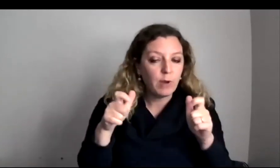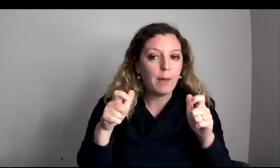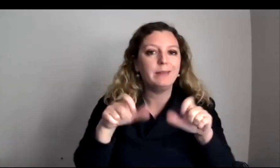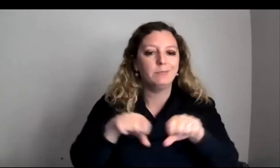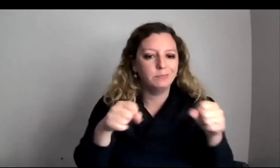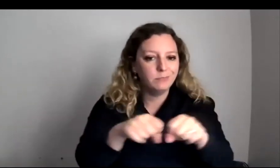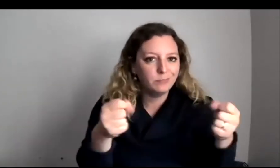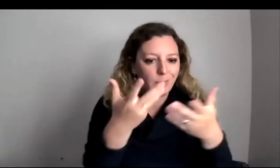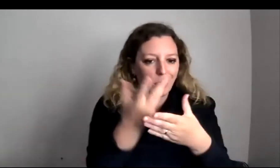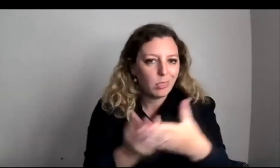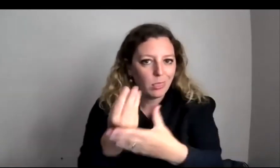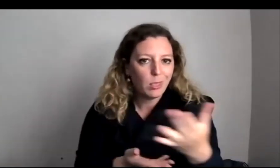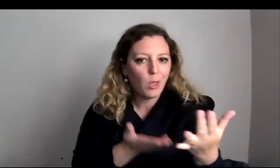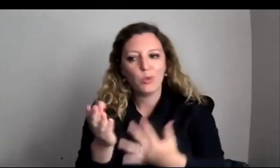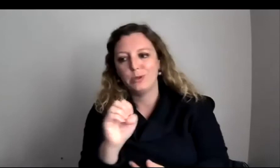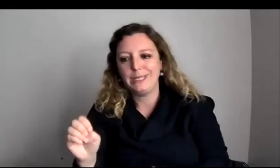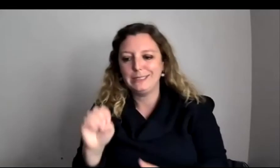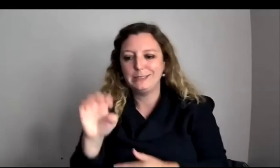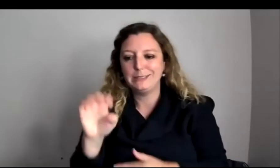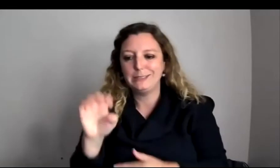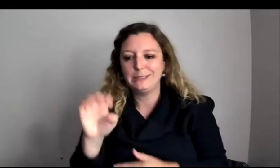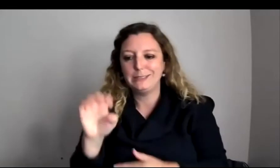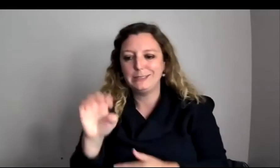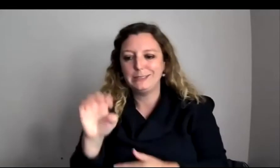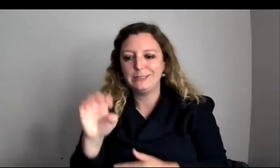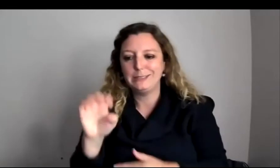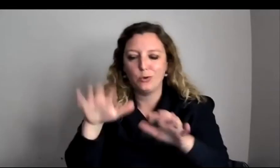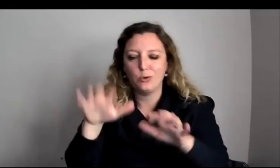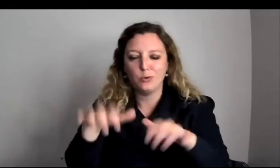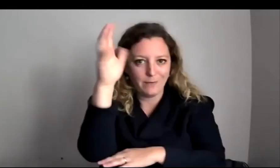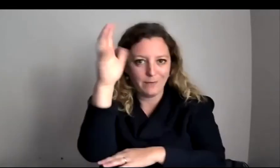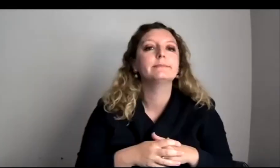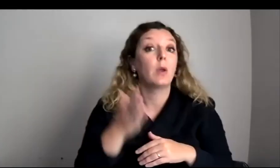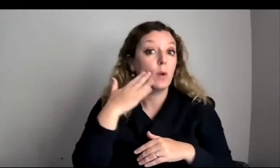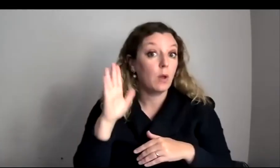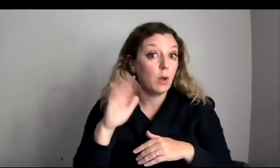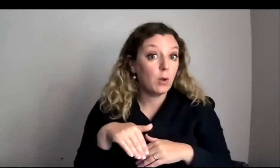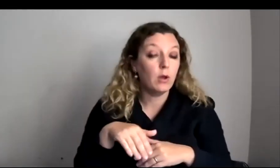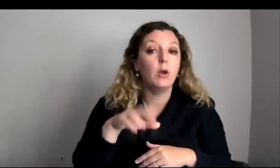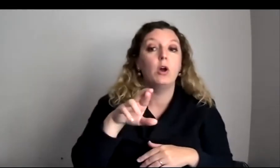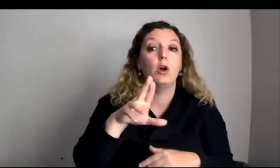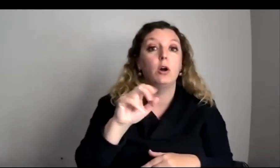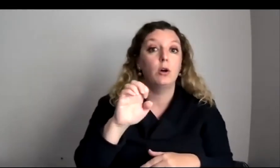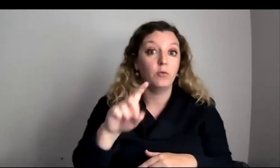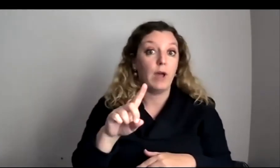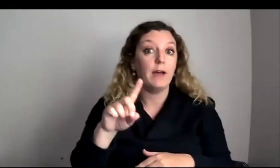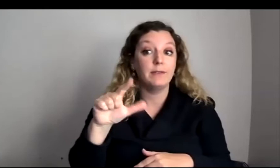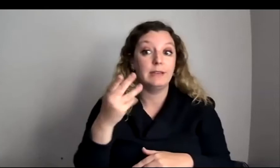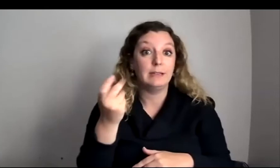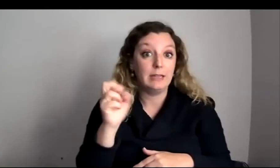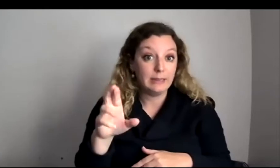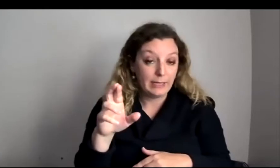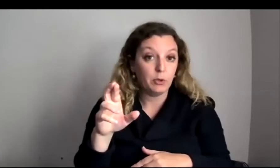fragmentation and loss throughout the eastern rainforest habitat in Madagascar. We know that in ruffed lemurs specifically, there's variable